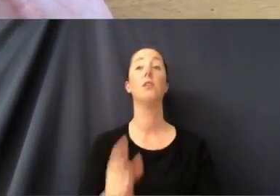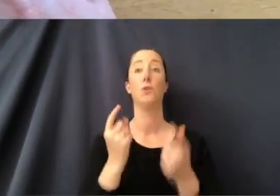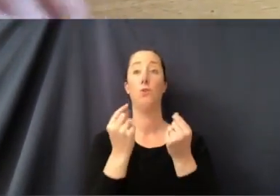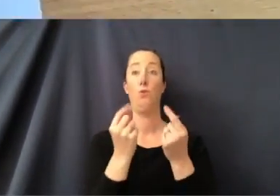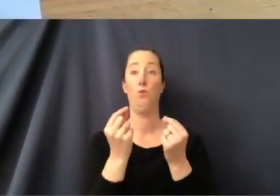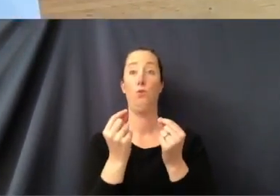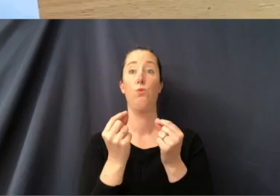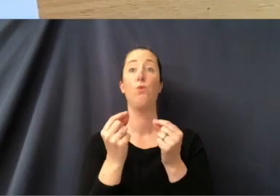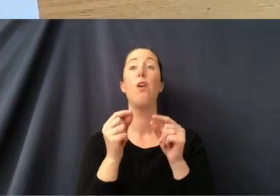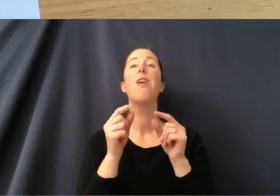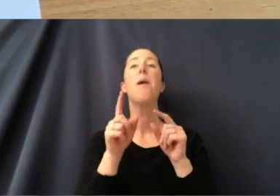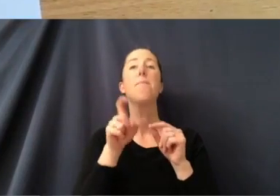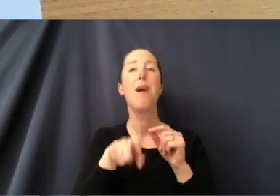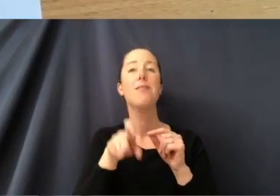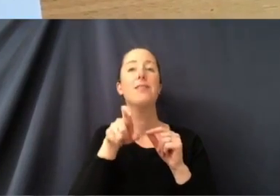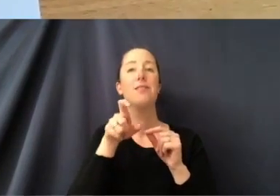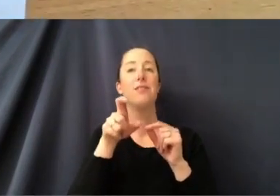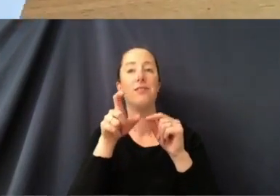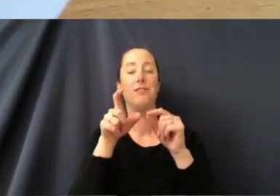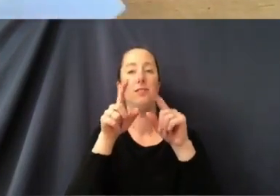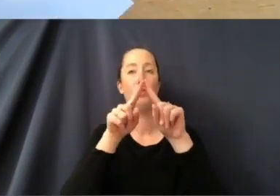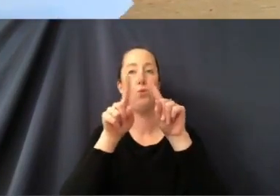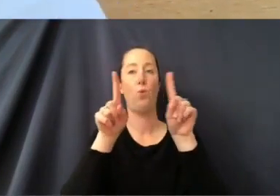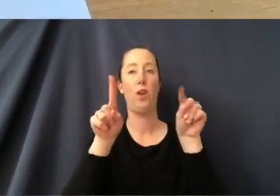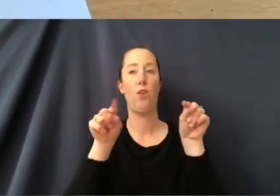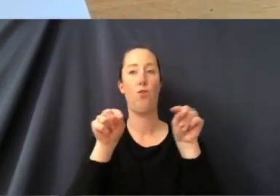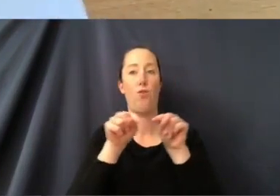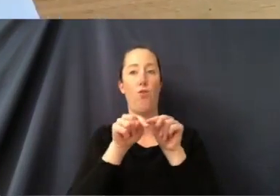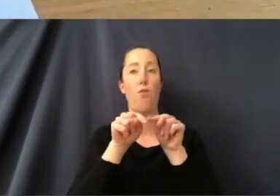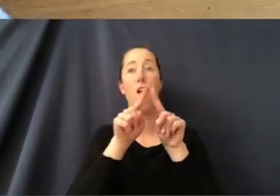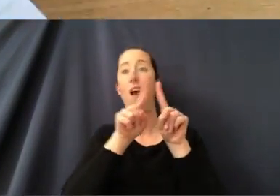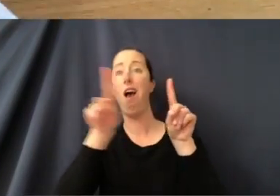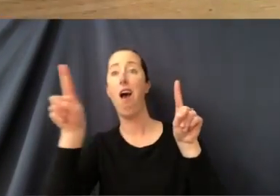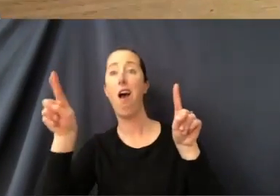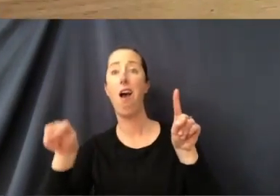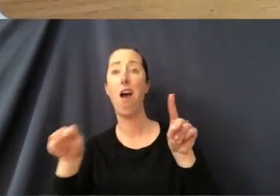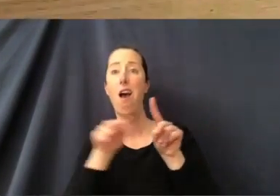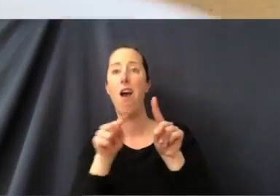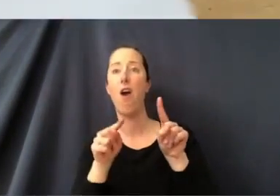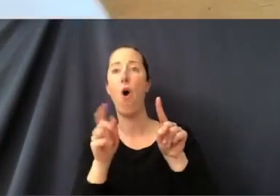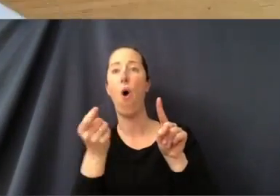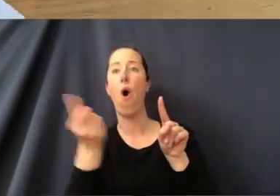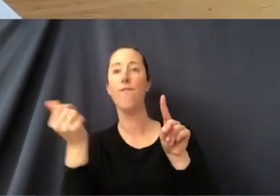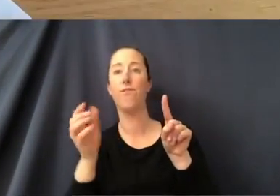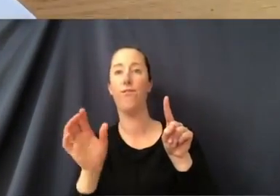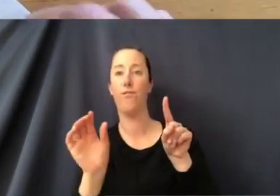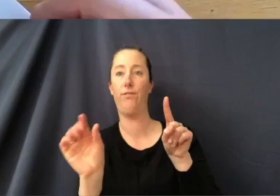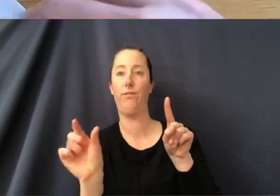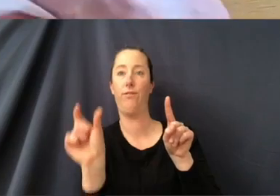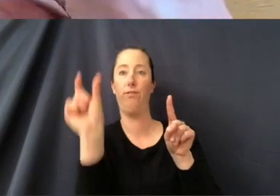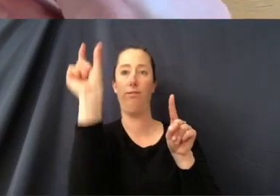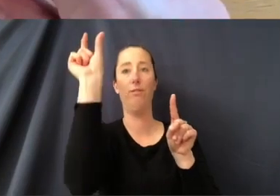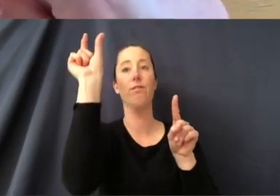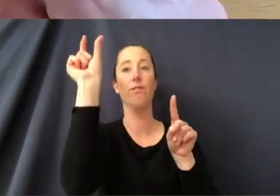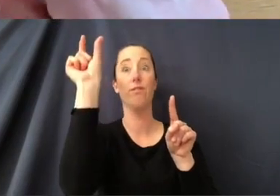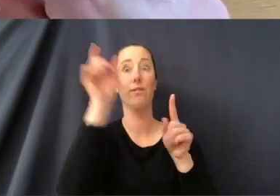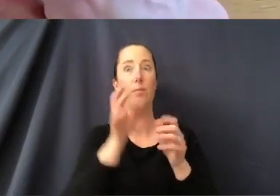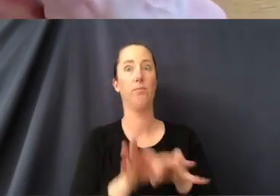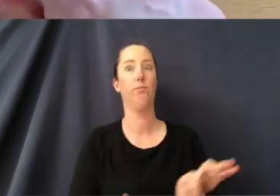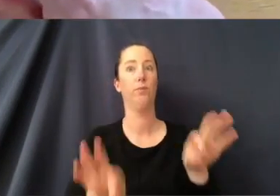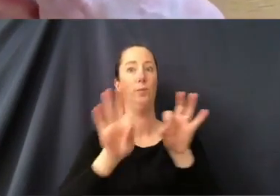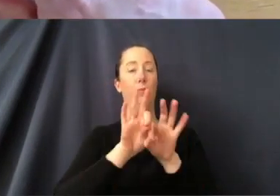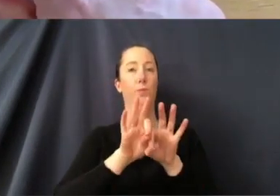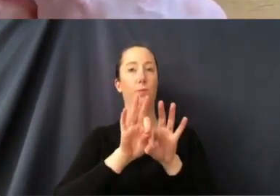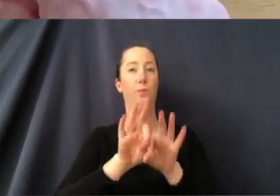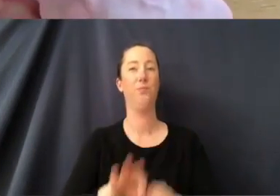paper you have is probably in a rectangle. So a square is essential for making a really good fortune teller.